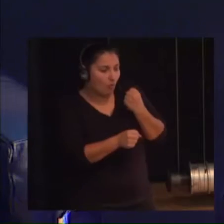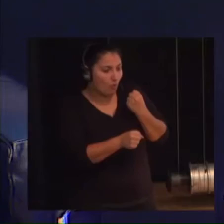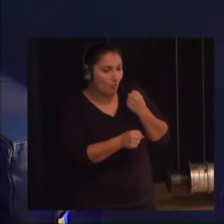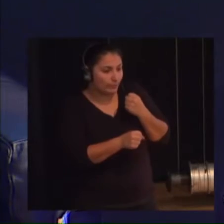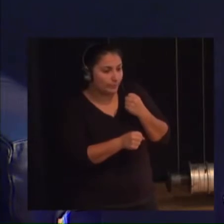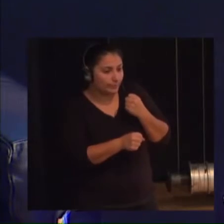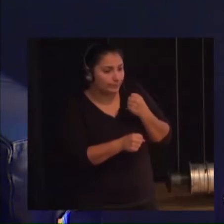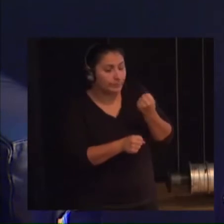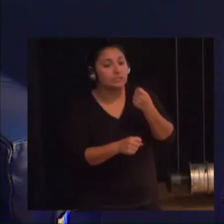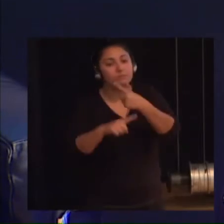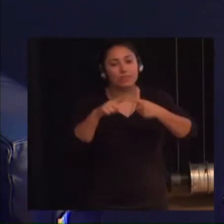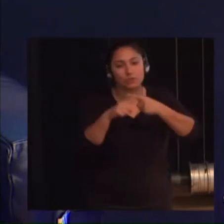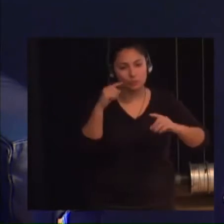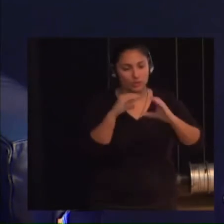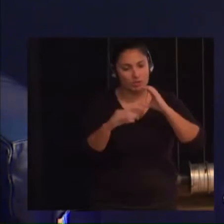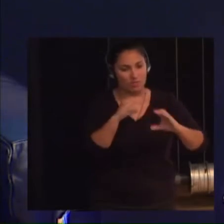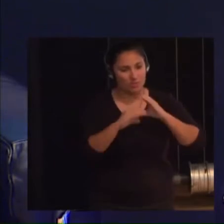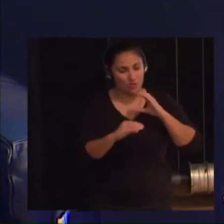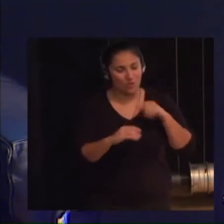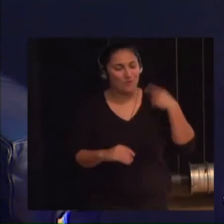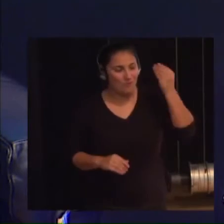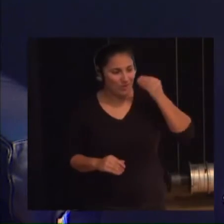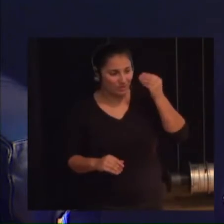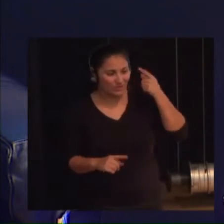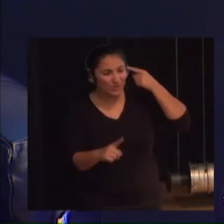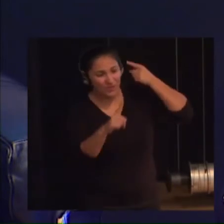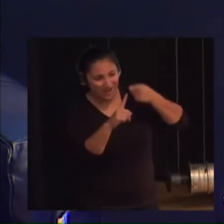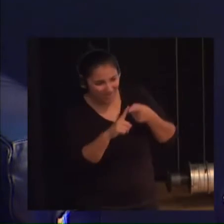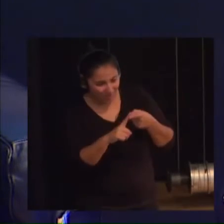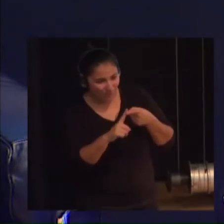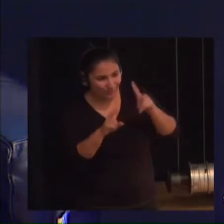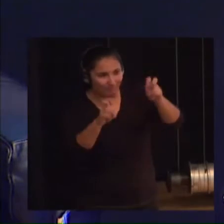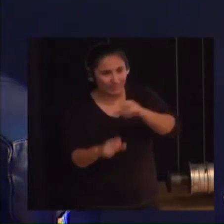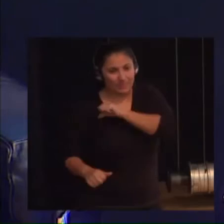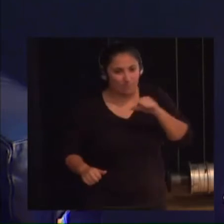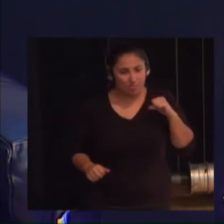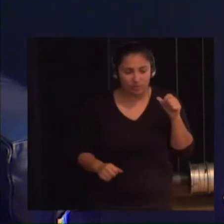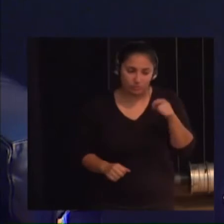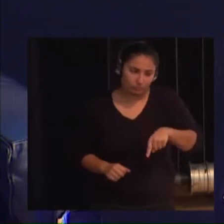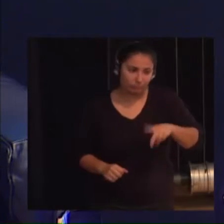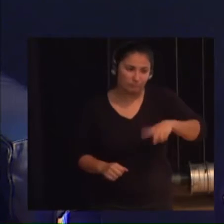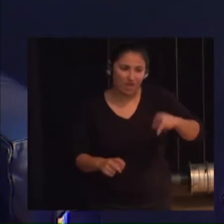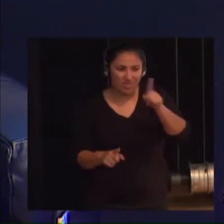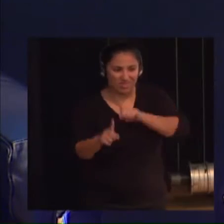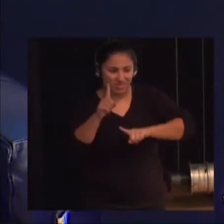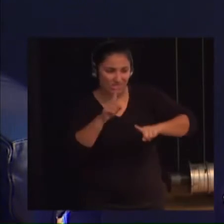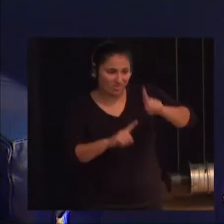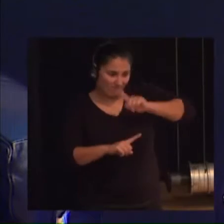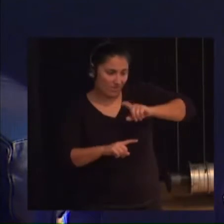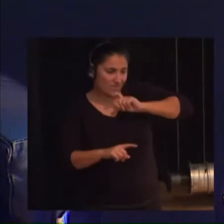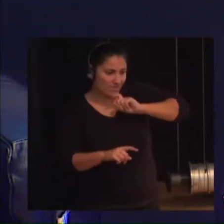challenges about independence are even harder. How can a philanthropy media cover philanthropy in a way that's